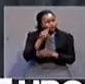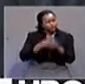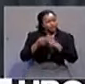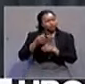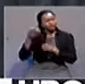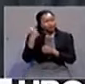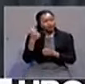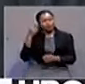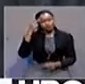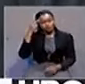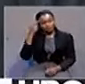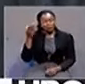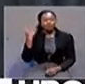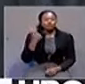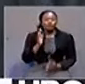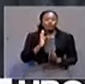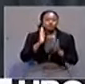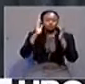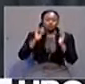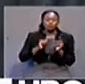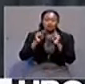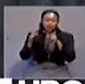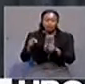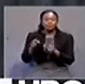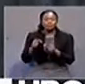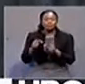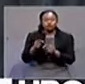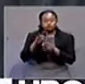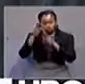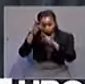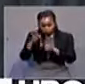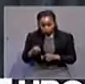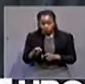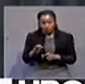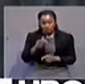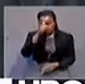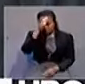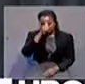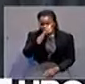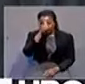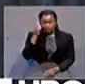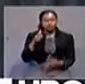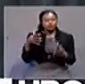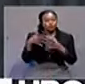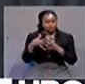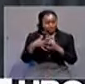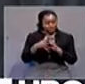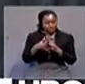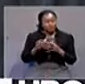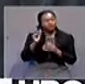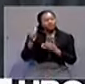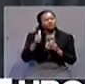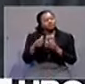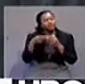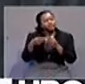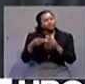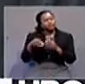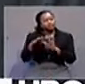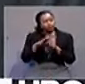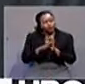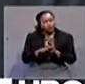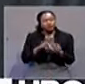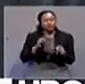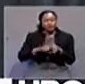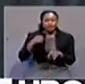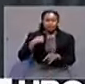Grace the Archbishop came here to honor the Ash Wednesday as the chief celebrant. When I sent you a message